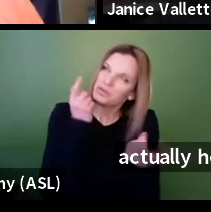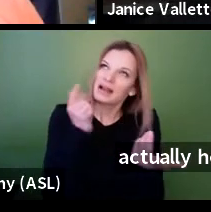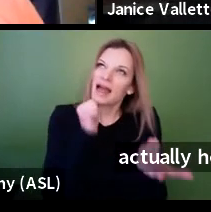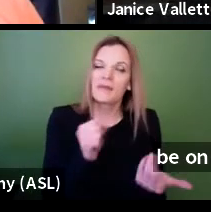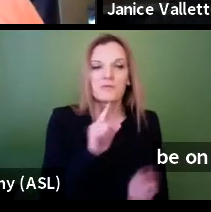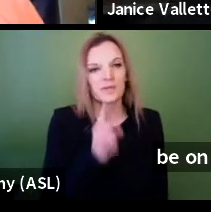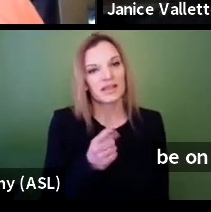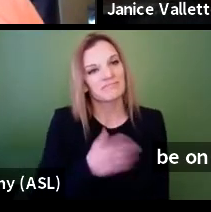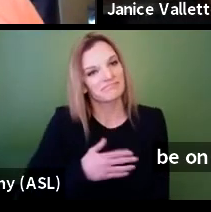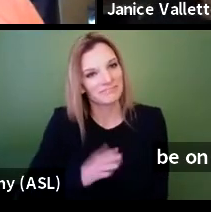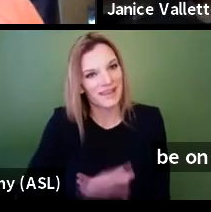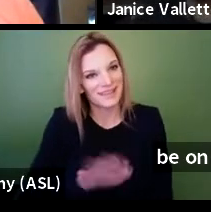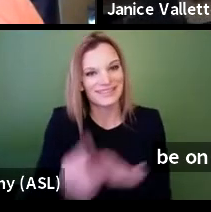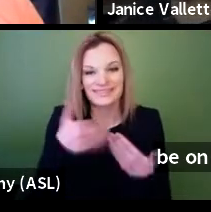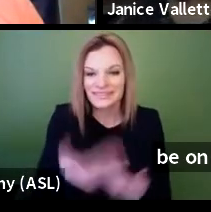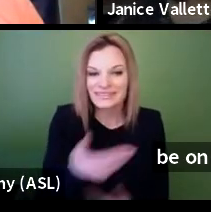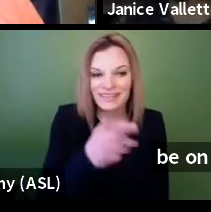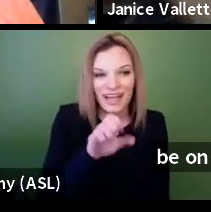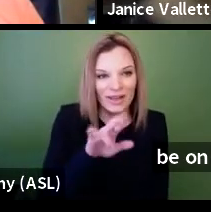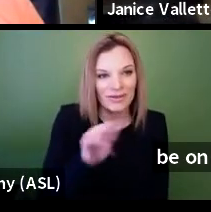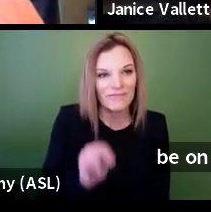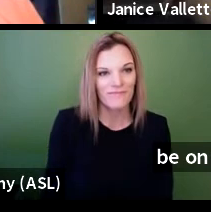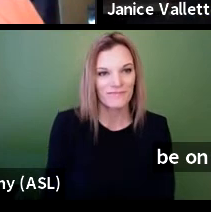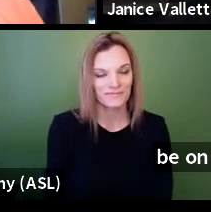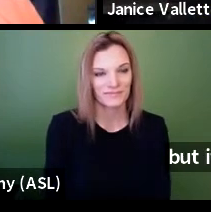Wonderful. Thank you, Aaron. You can be next.